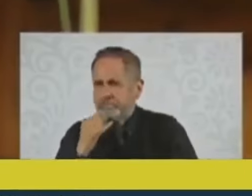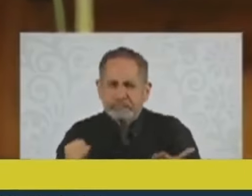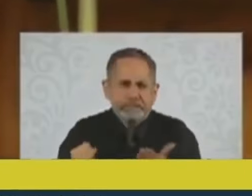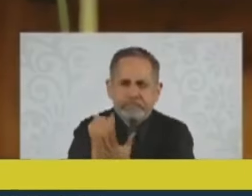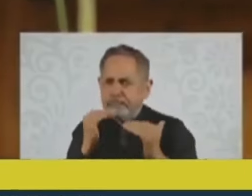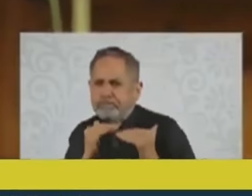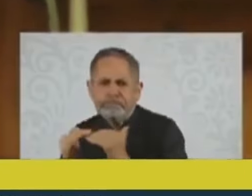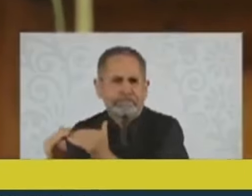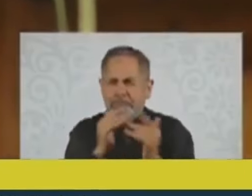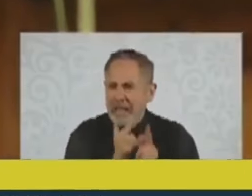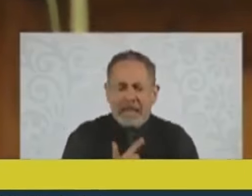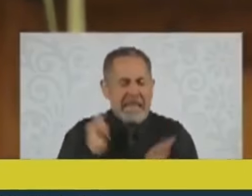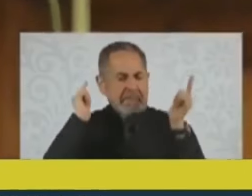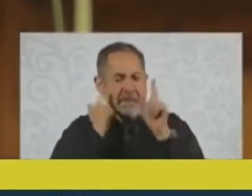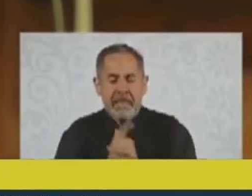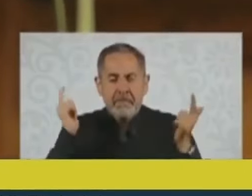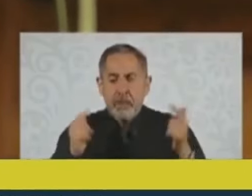democracy,